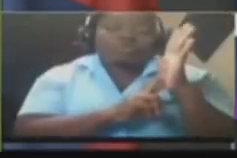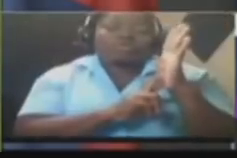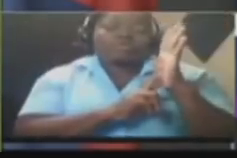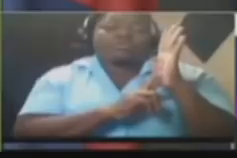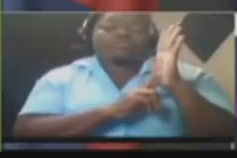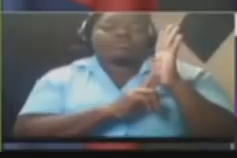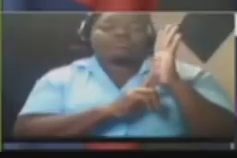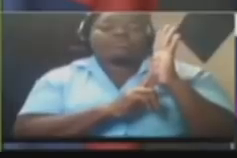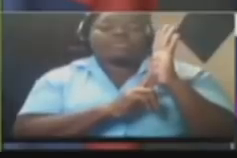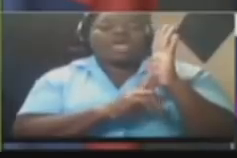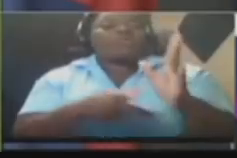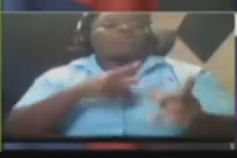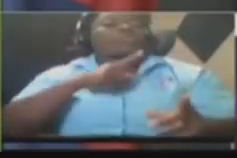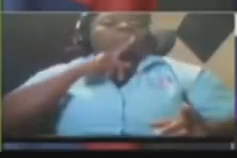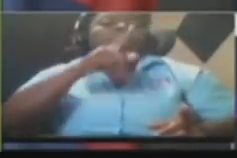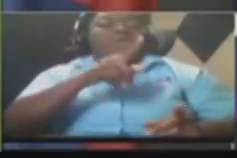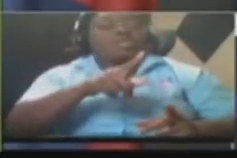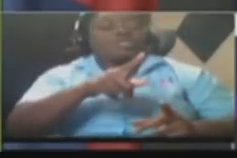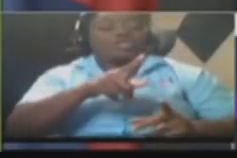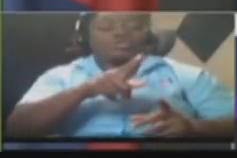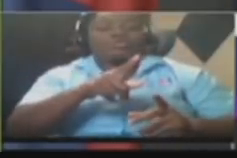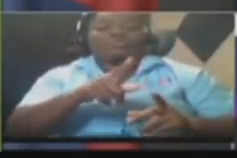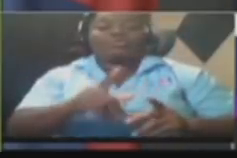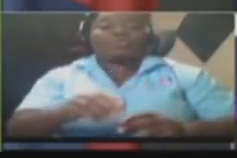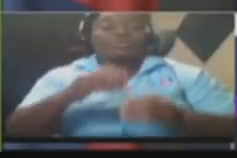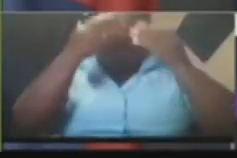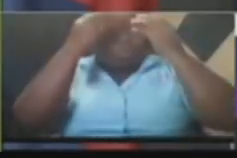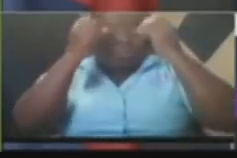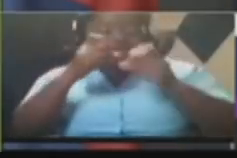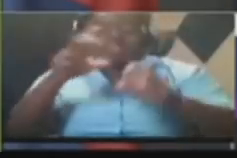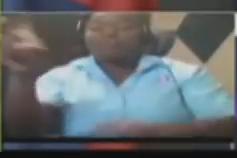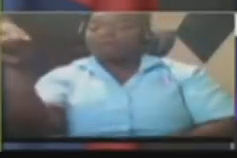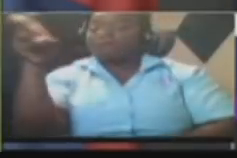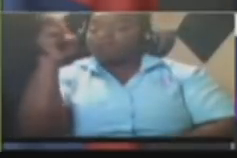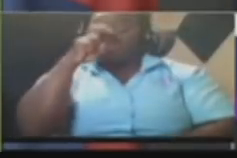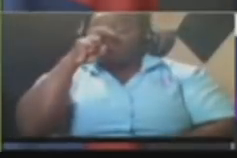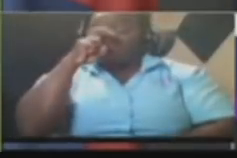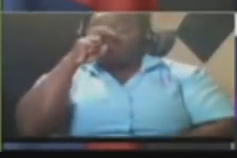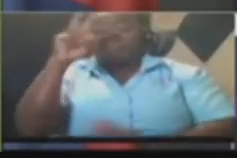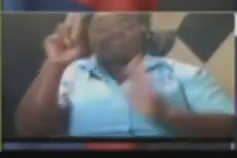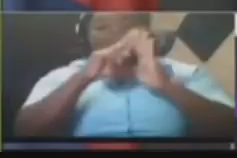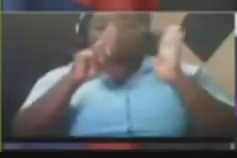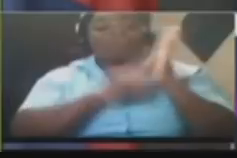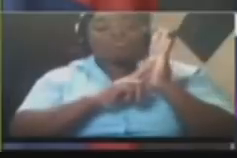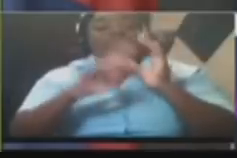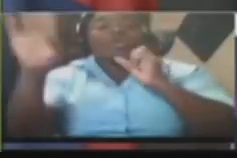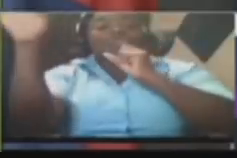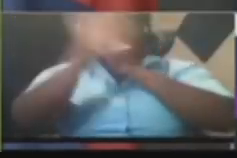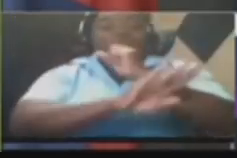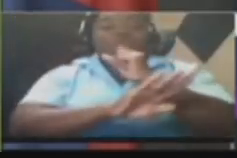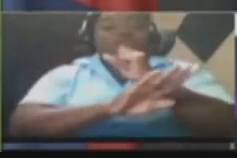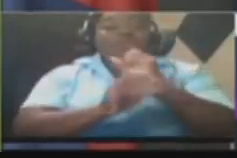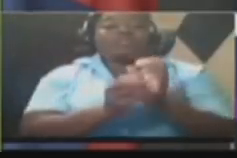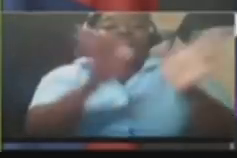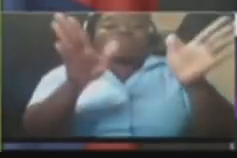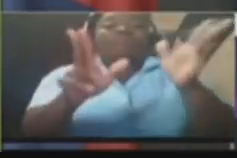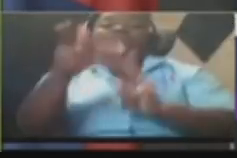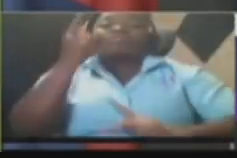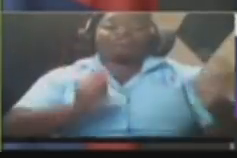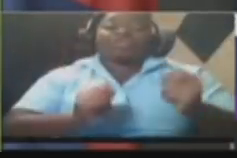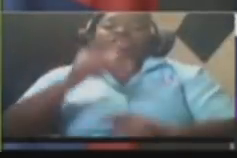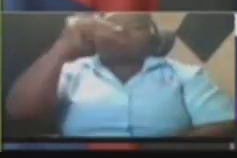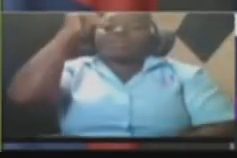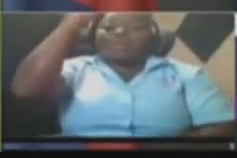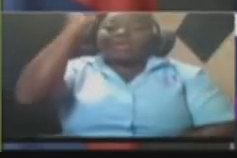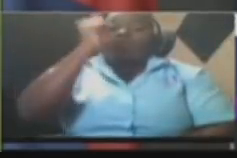going to enforce them rigorously to protect the population of Trinidad and Tobago.